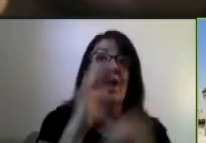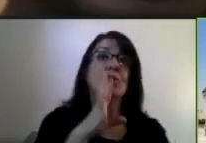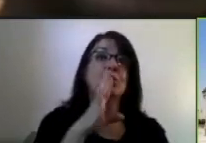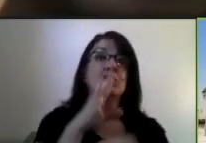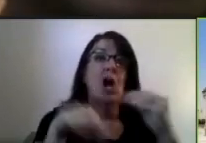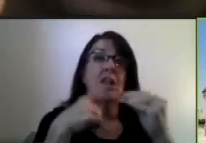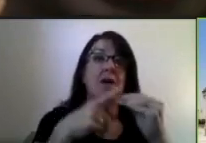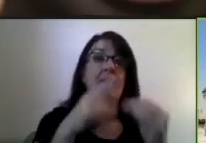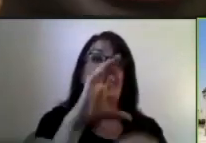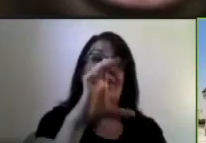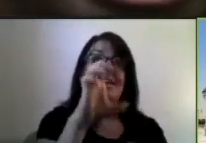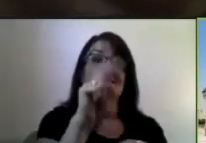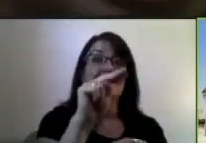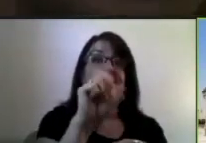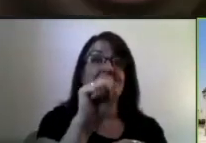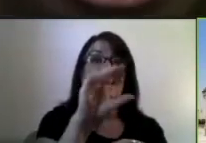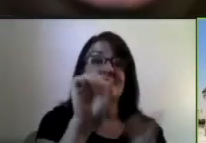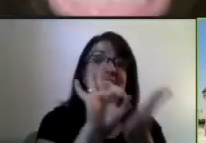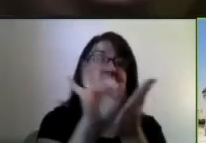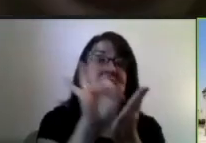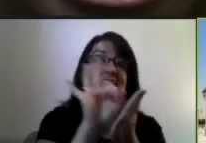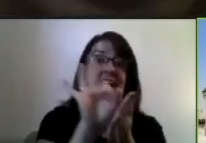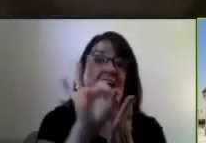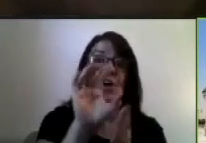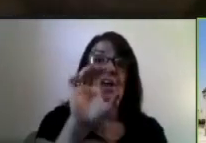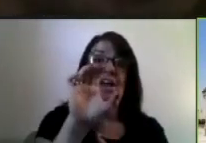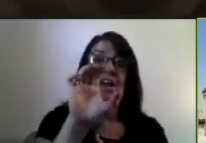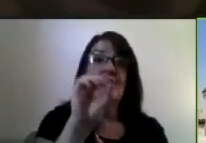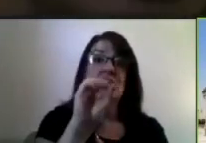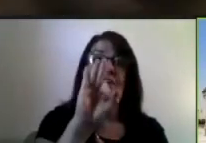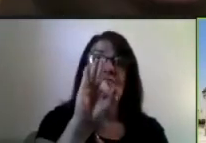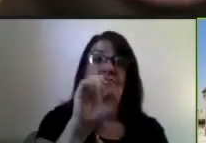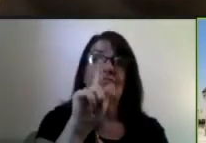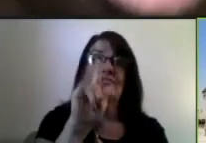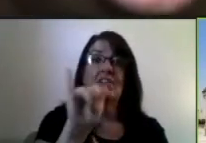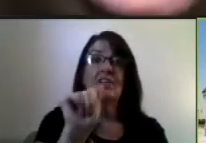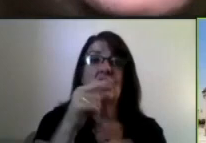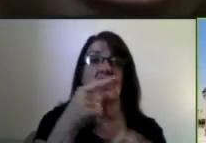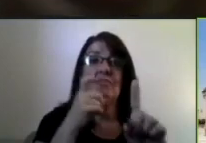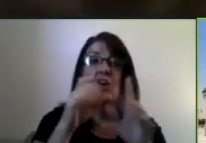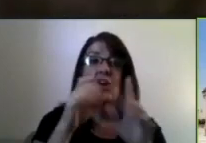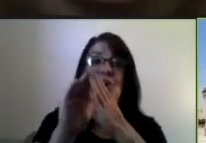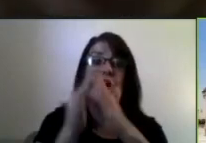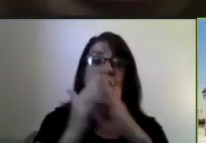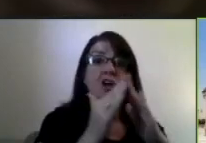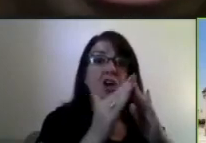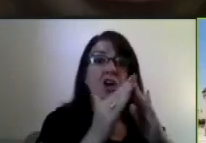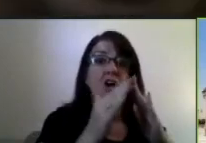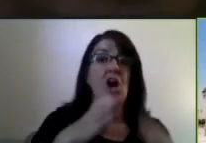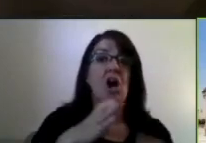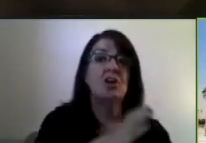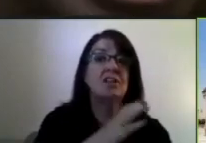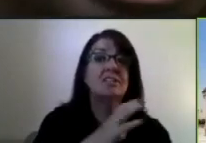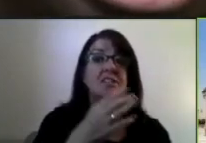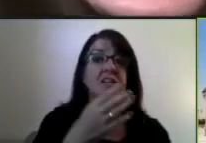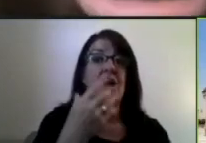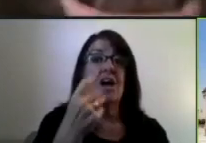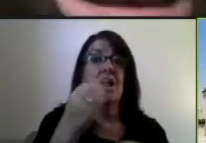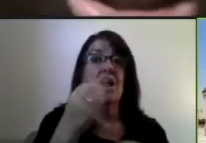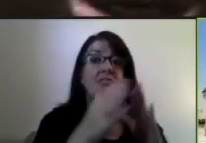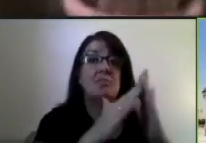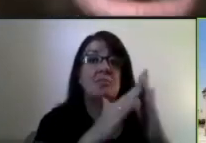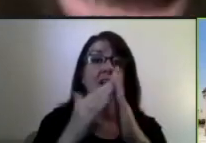about the census is Christian Aranda from the Congress of Communities and Ophelia Martinez from